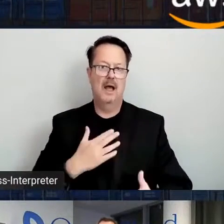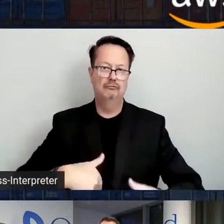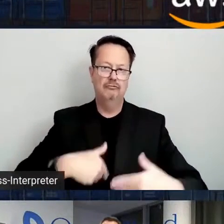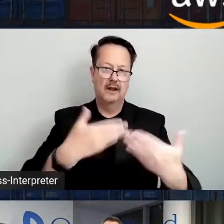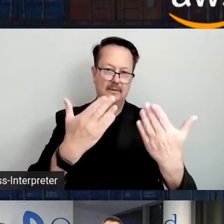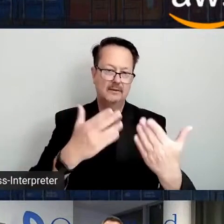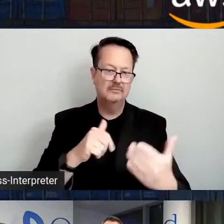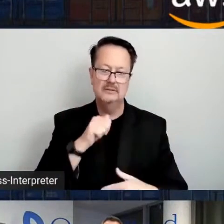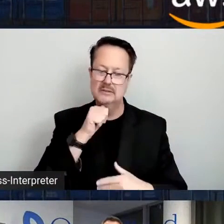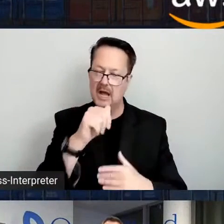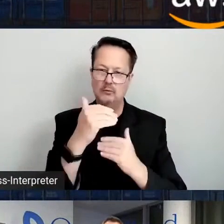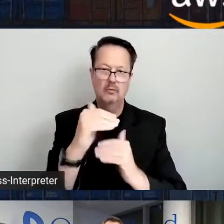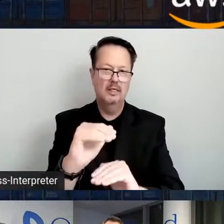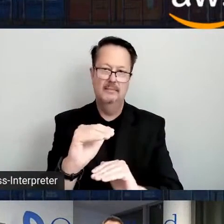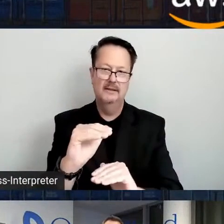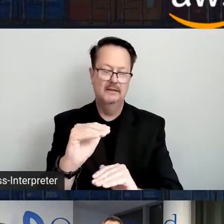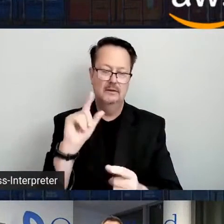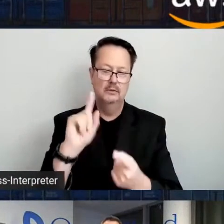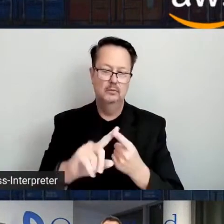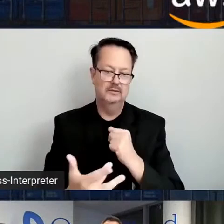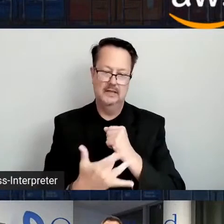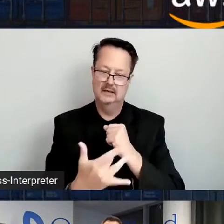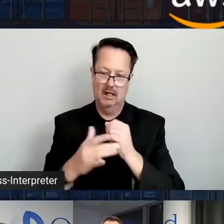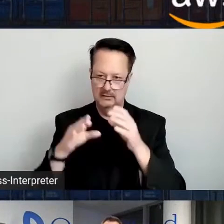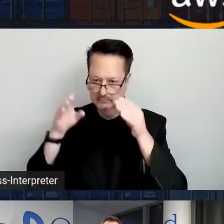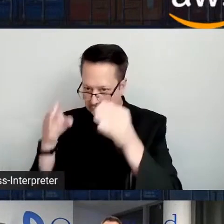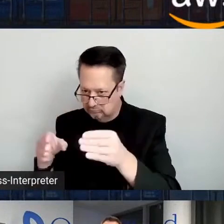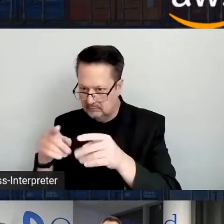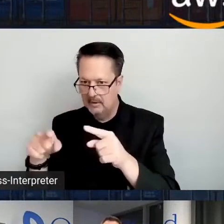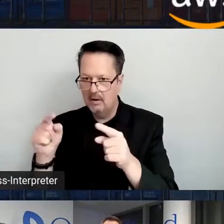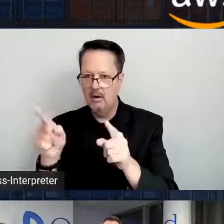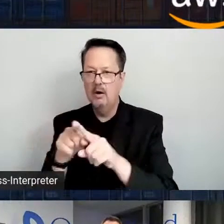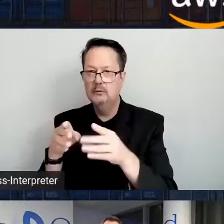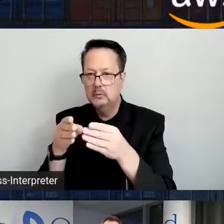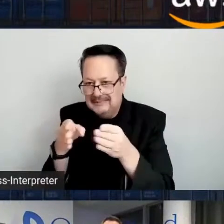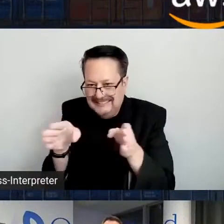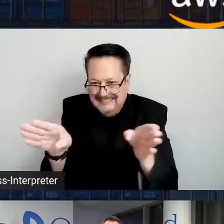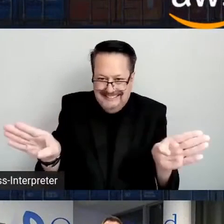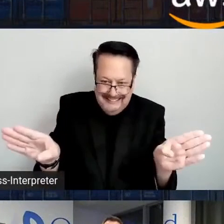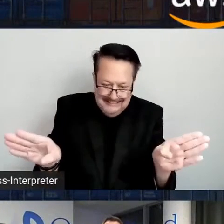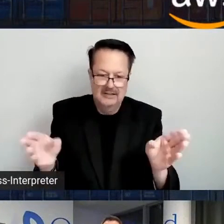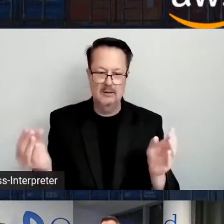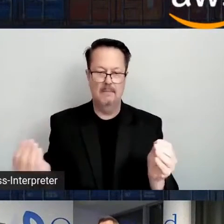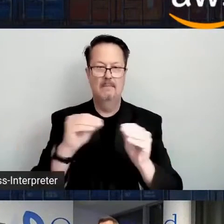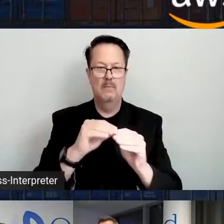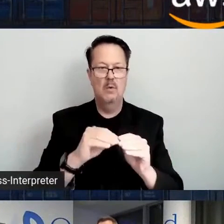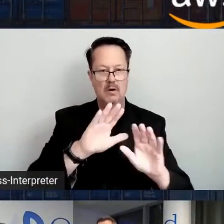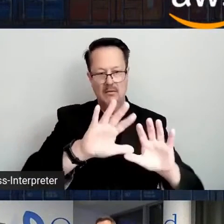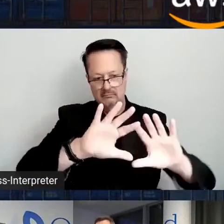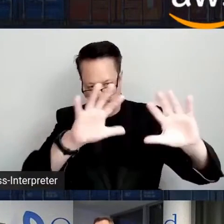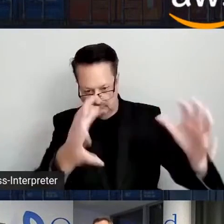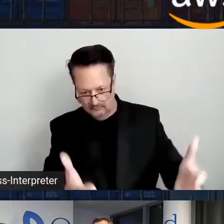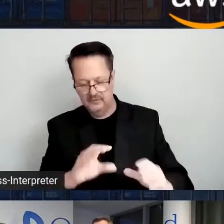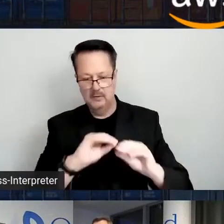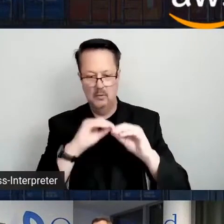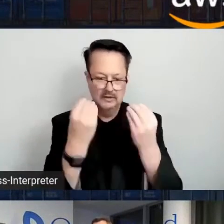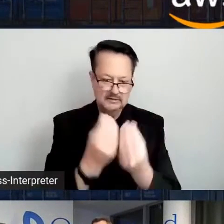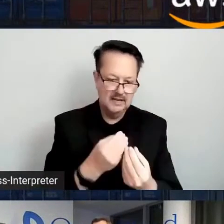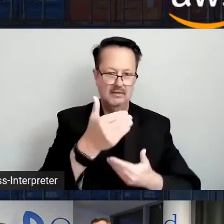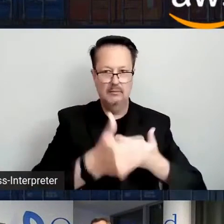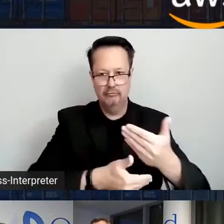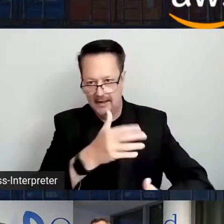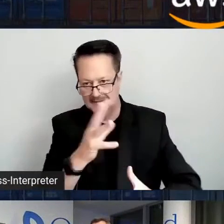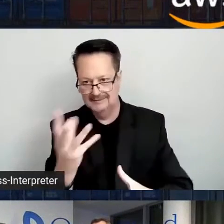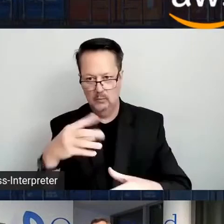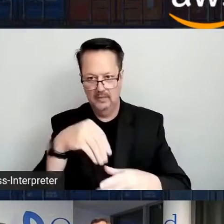to limit it to the technology, but also to address the whole dimension, the organization, and the processes as well in the